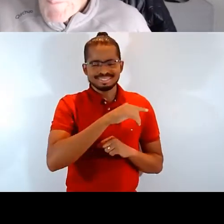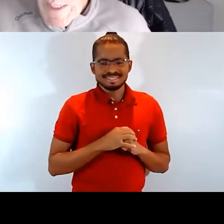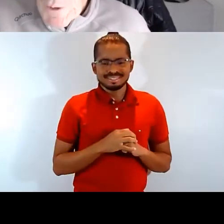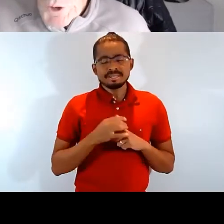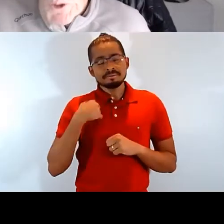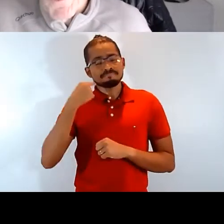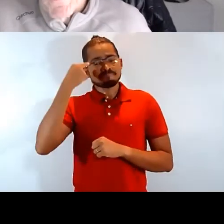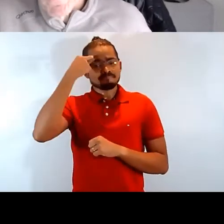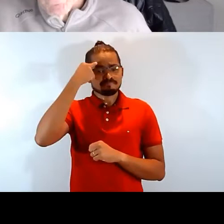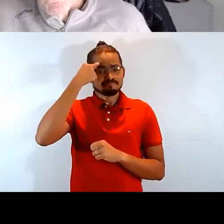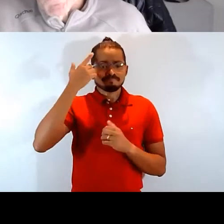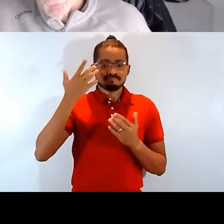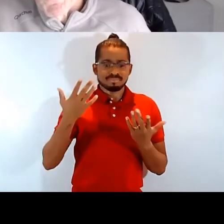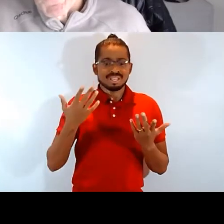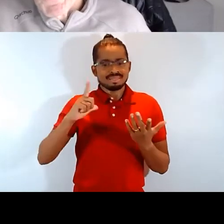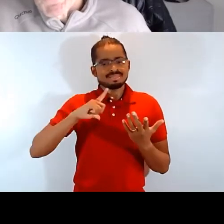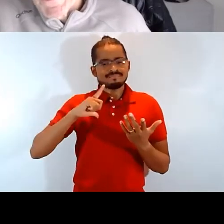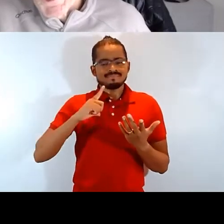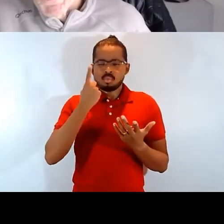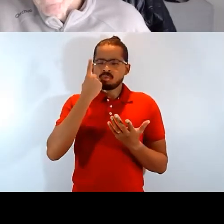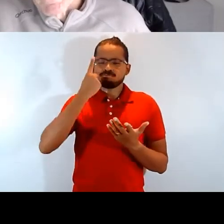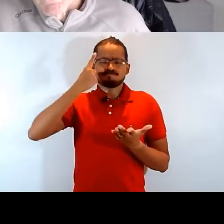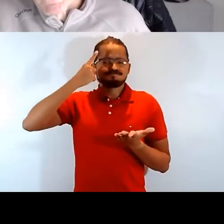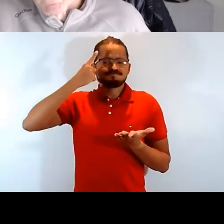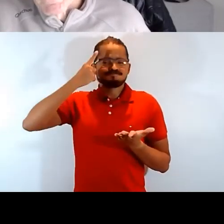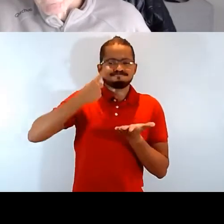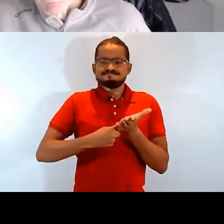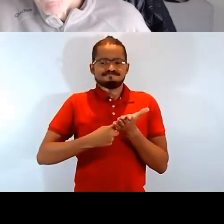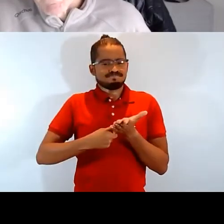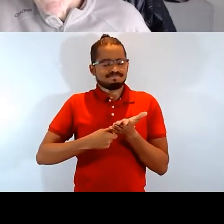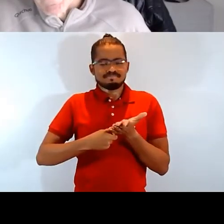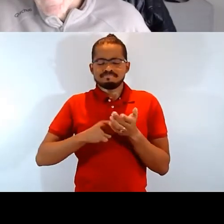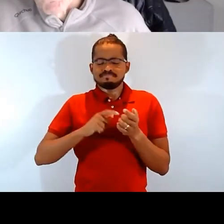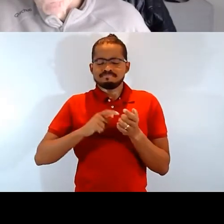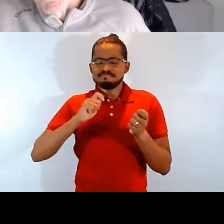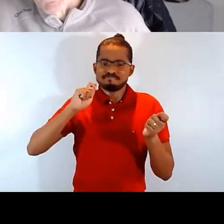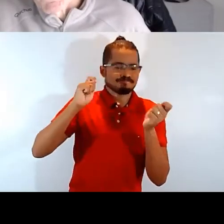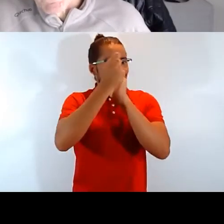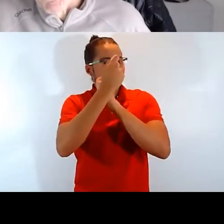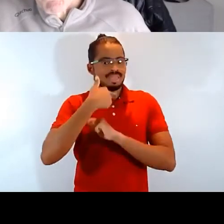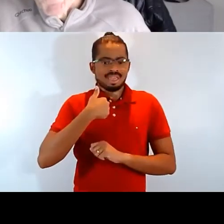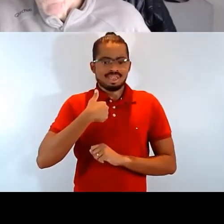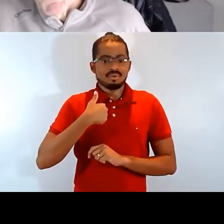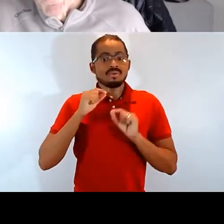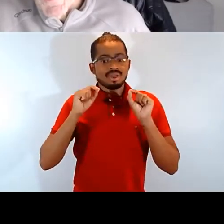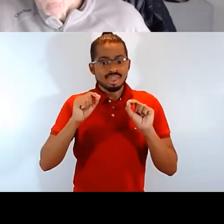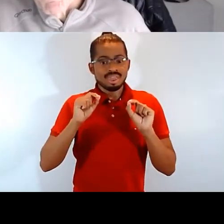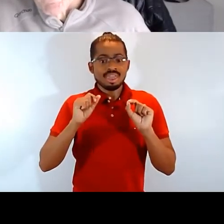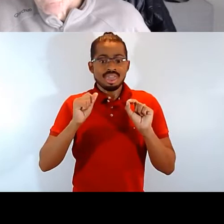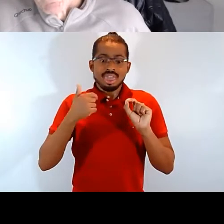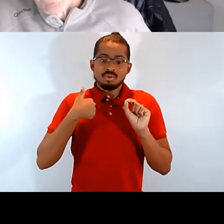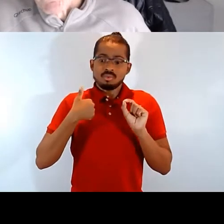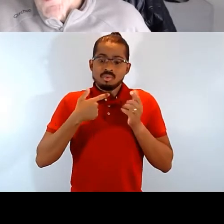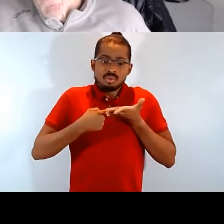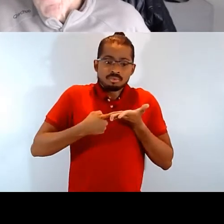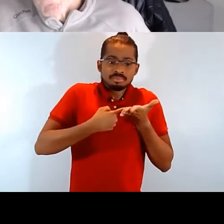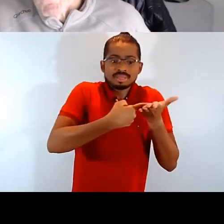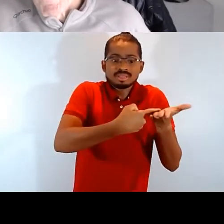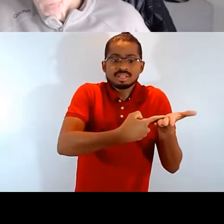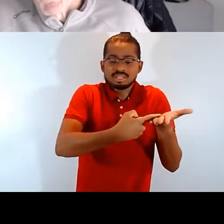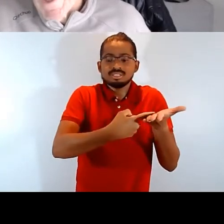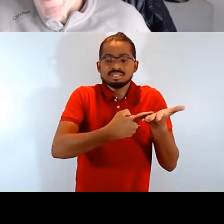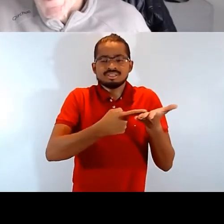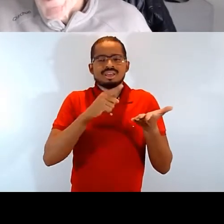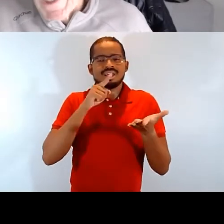one milestone was a presentation that I was invited to give in London